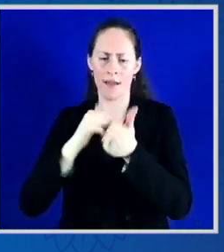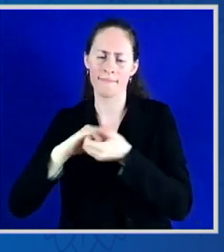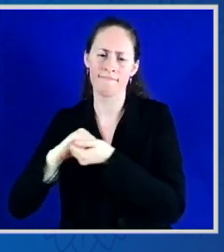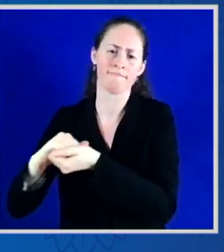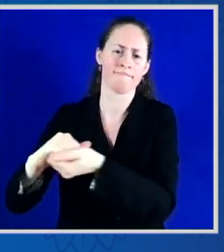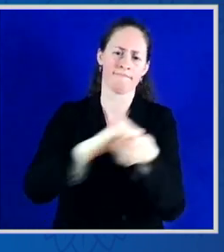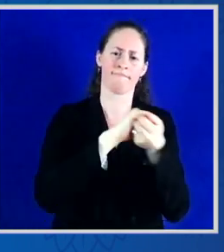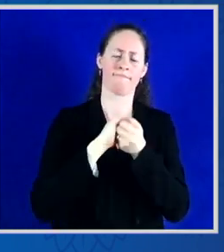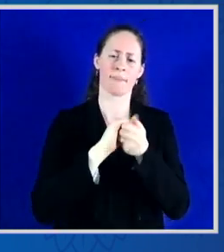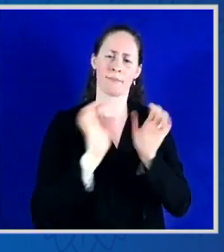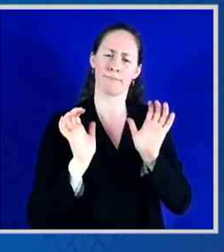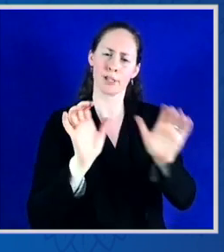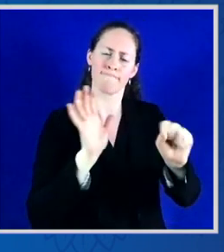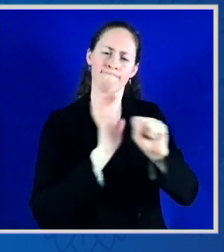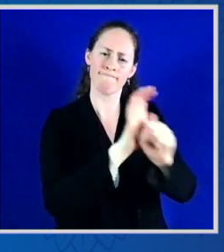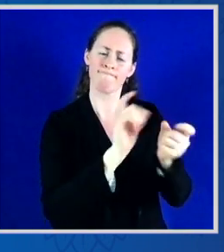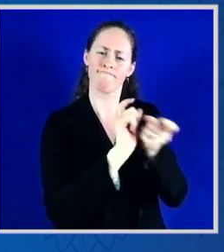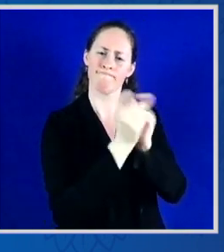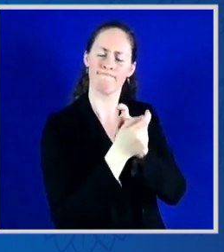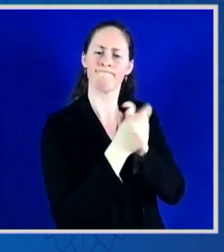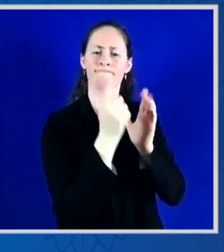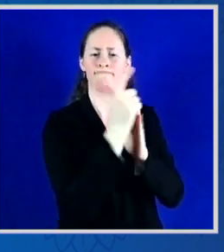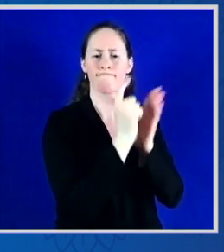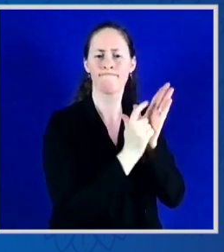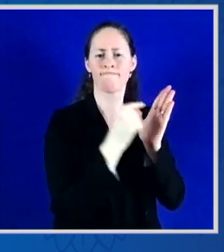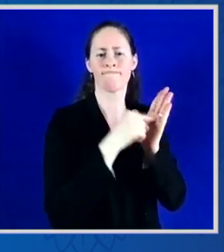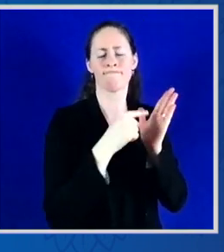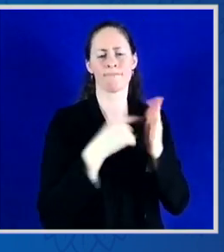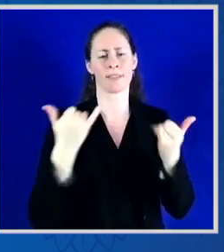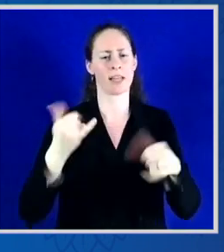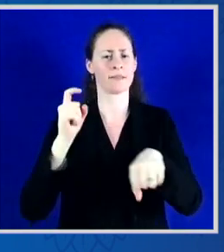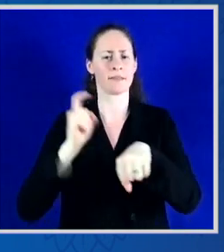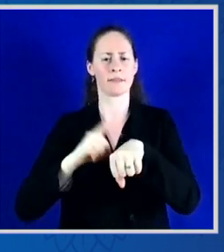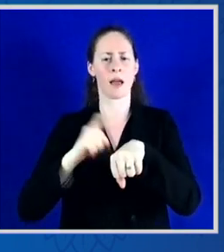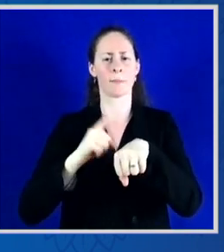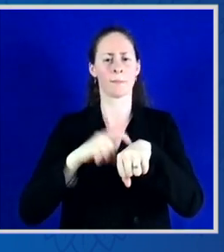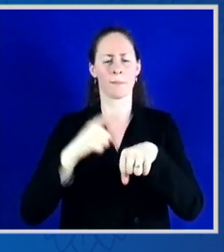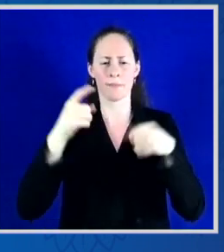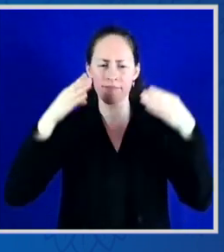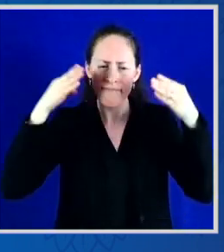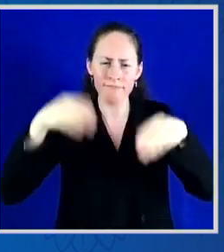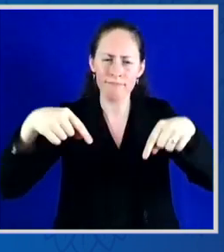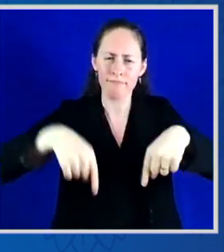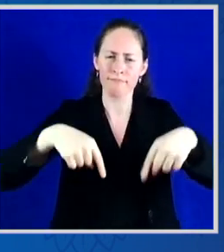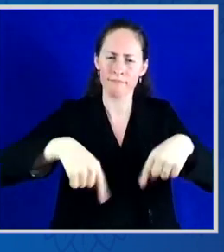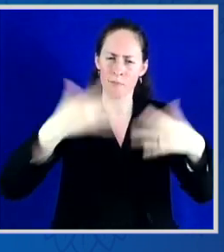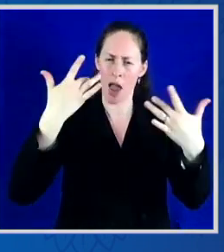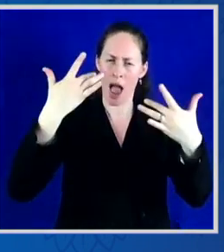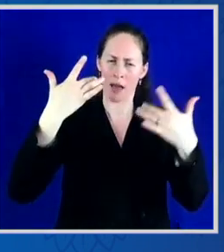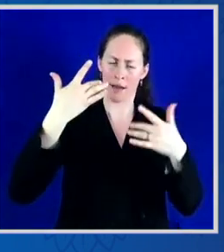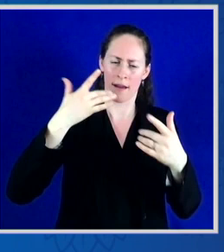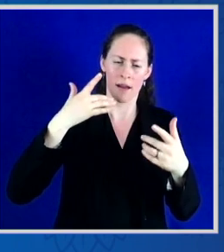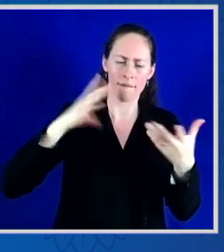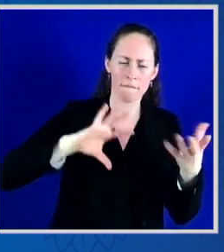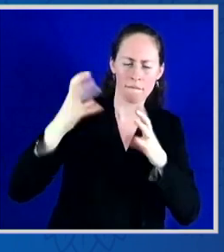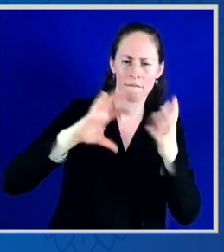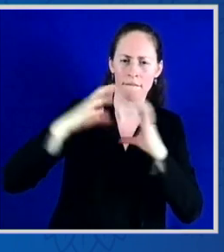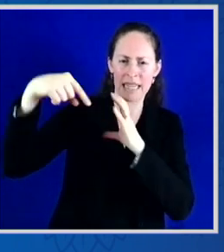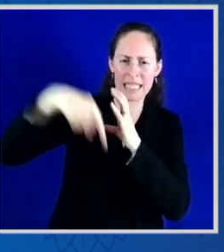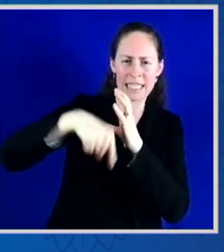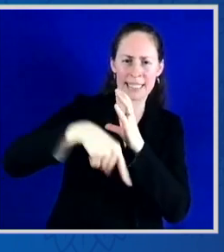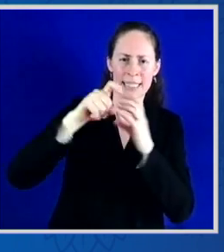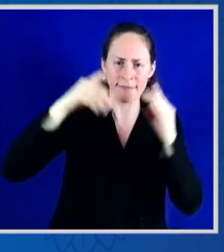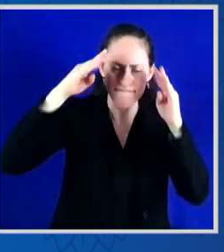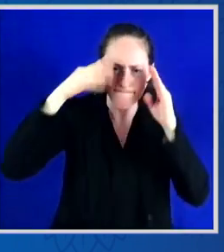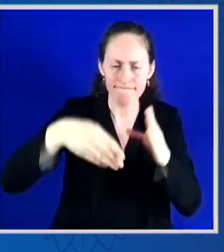And it's time for us to address the root causes of violence because enough is enough. And I'm so grateful for the administration